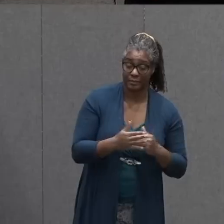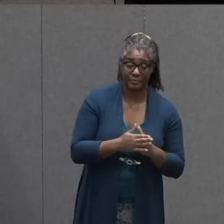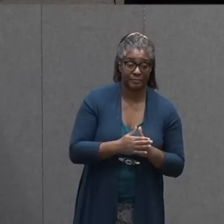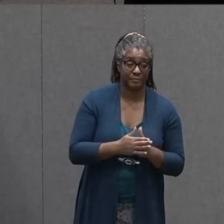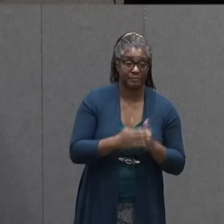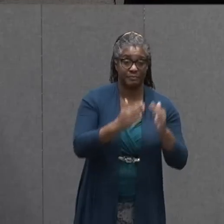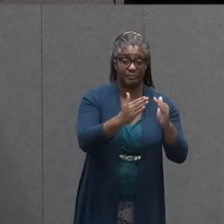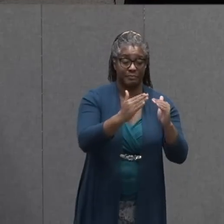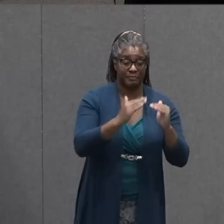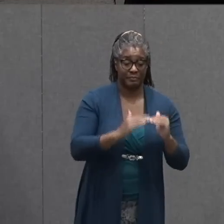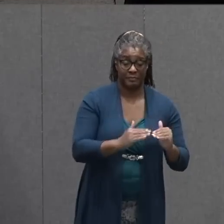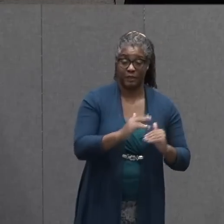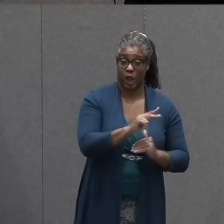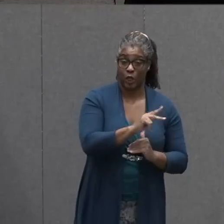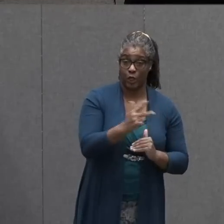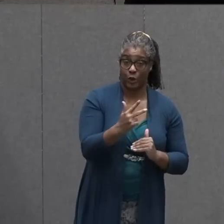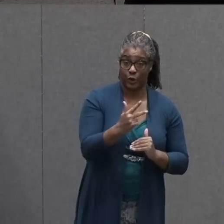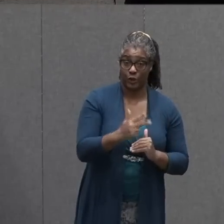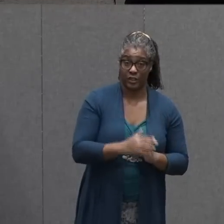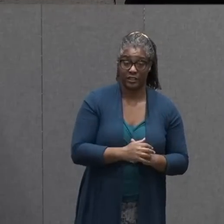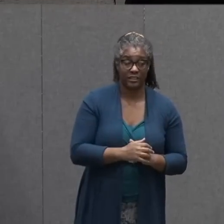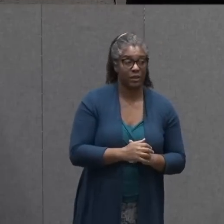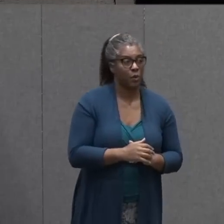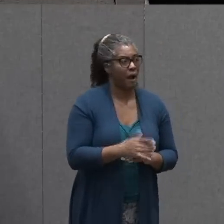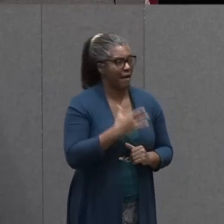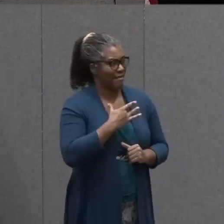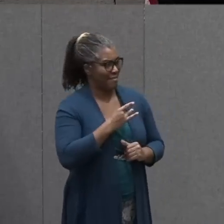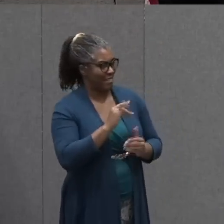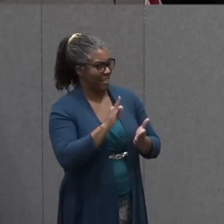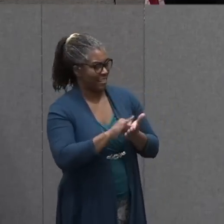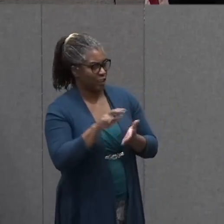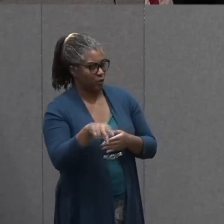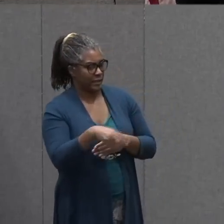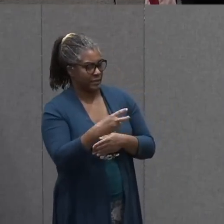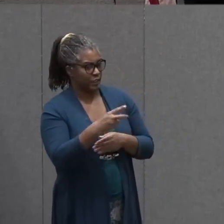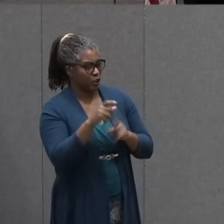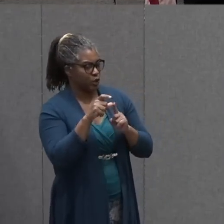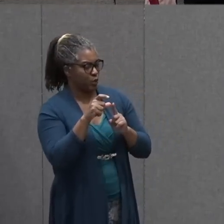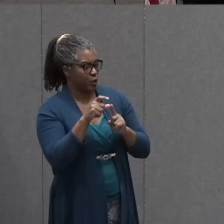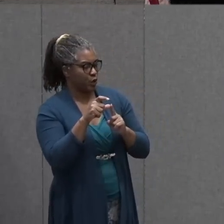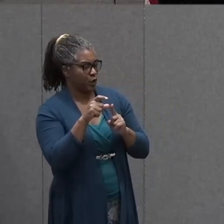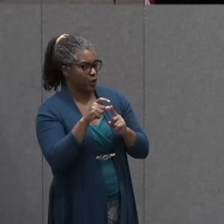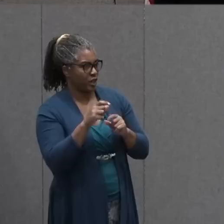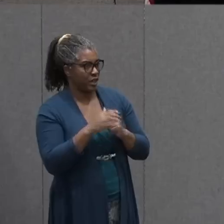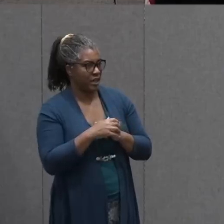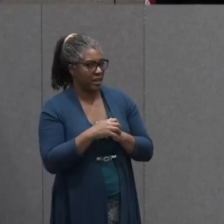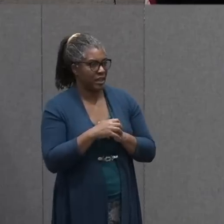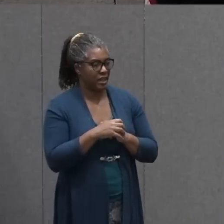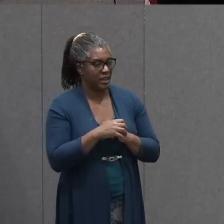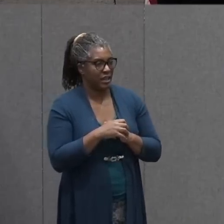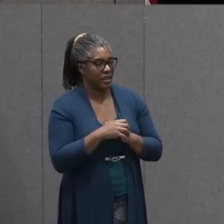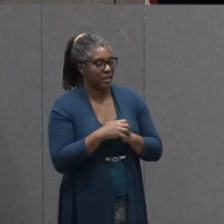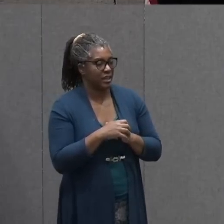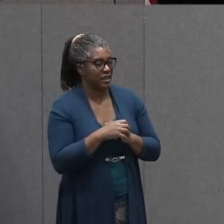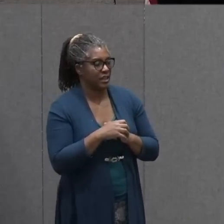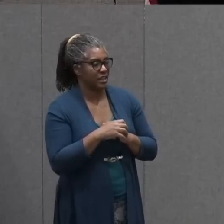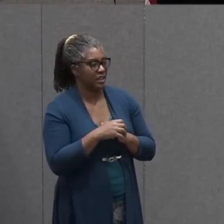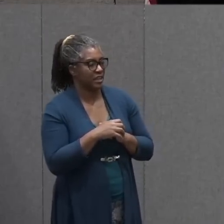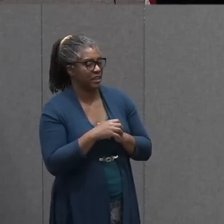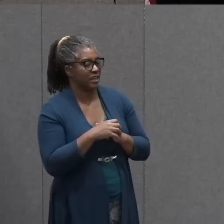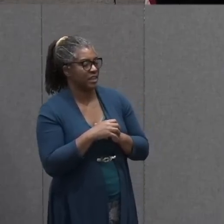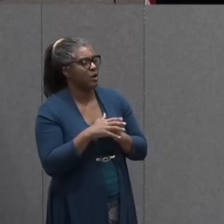third. Well, I like that transition word. Thank you. I was going to ask you, what were you going to write next? Add peanut